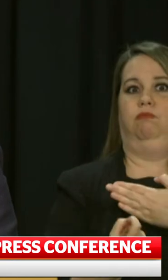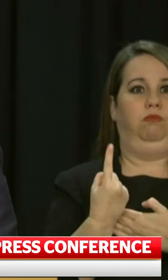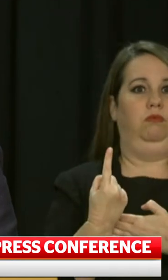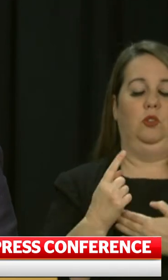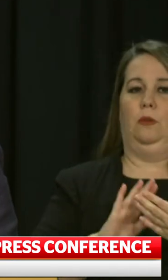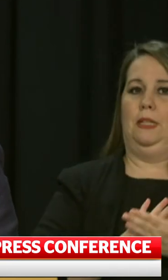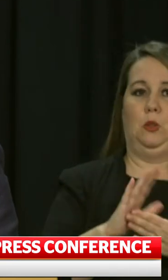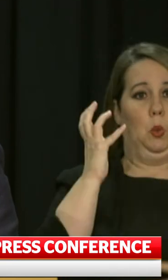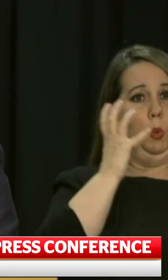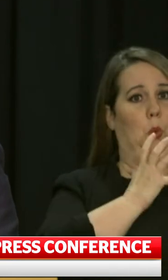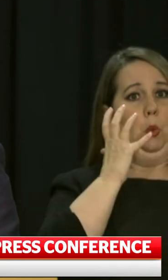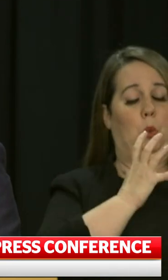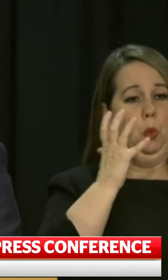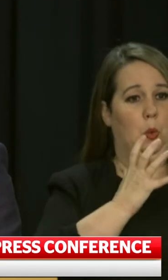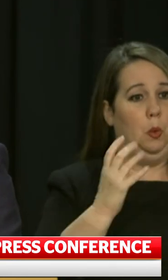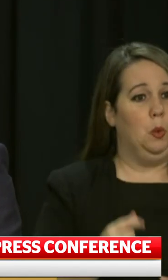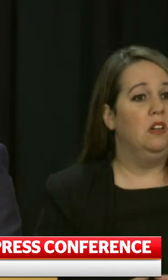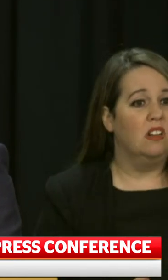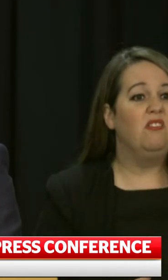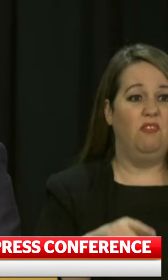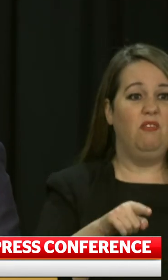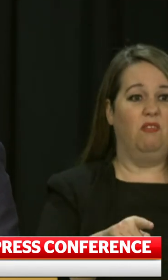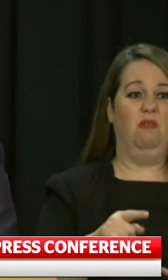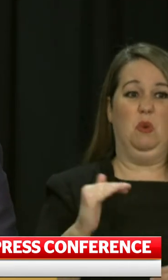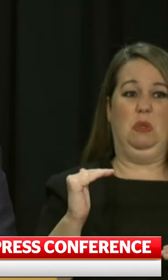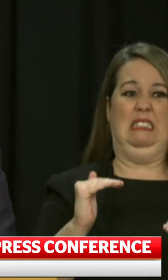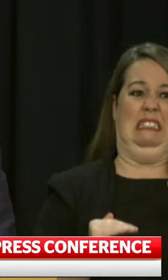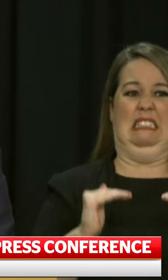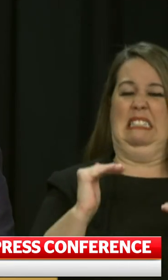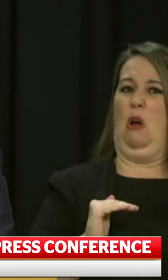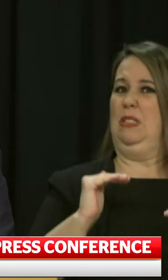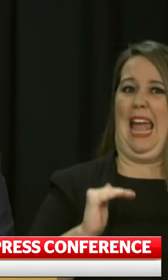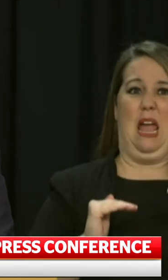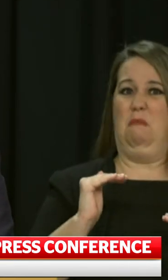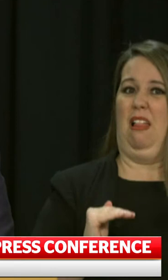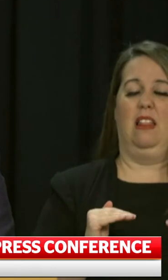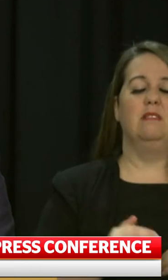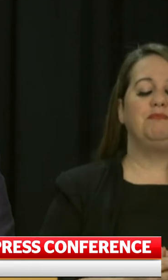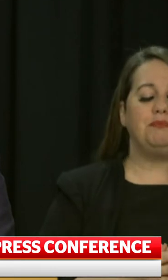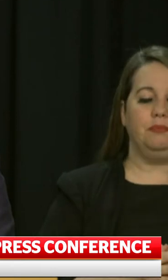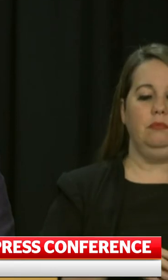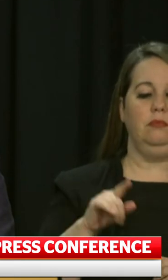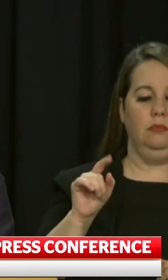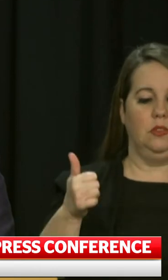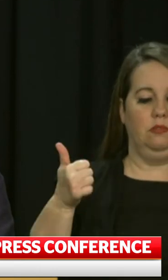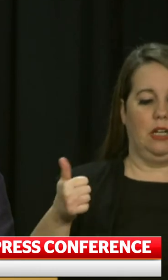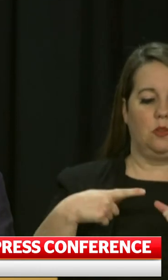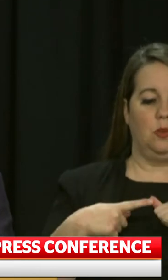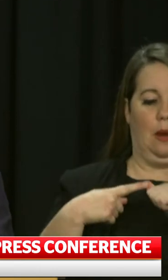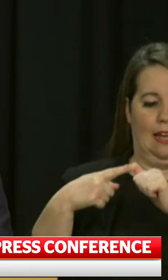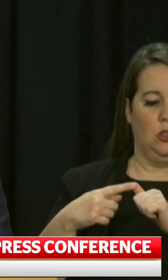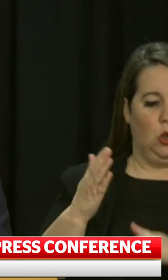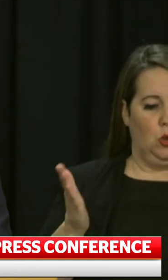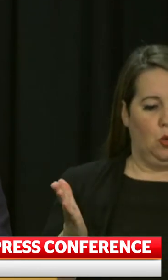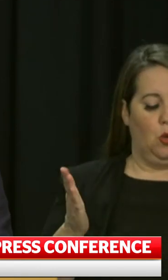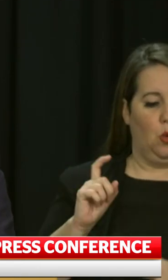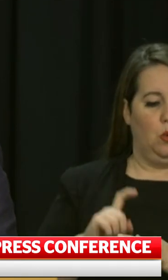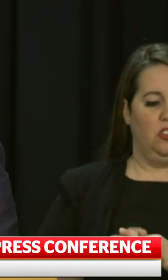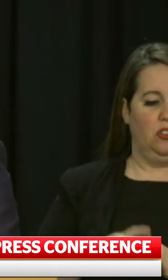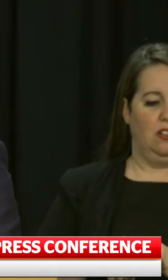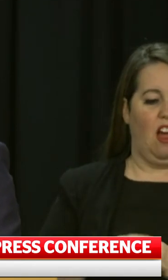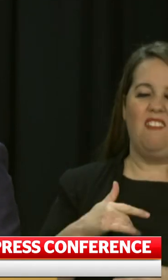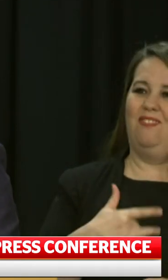So in answer to the first part of your question, not in the last few weeks, in answer to the second part of your question, they're completely unrelated